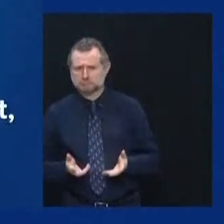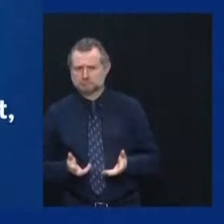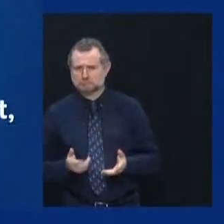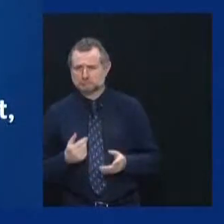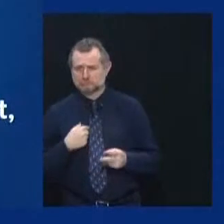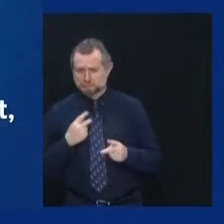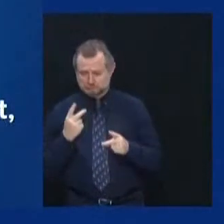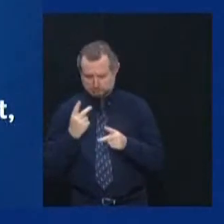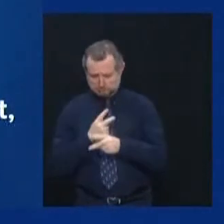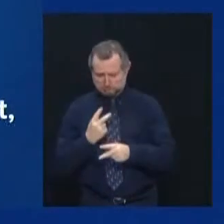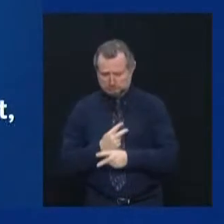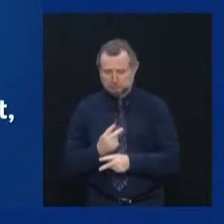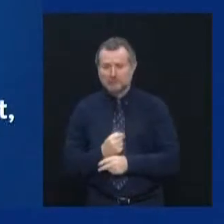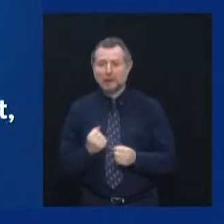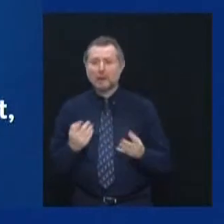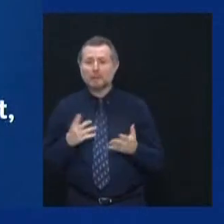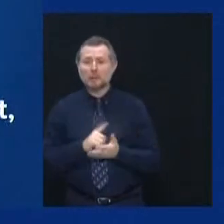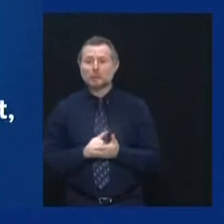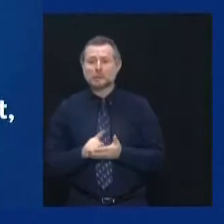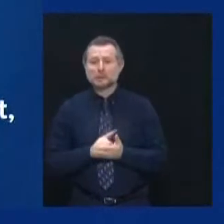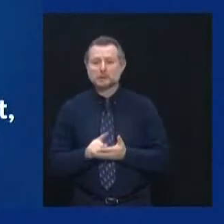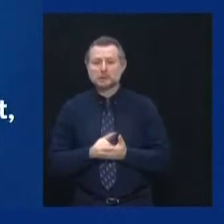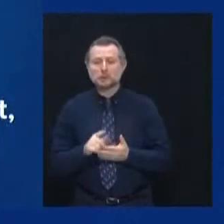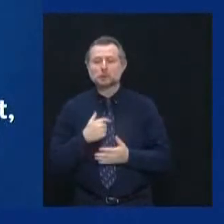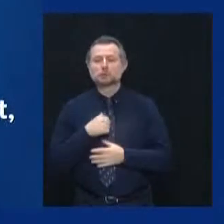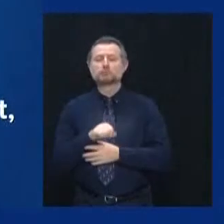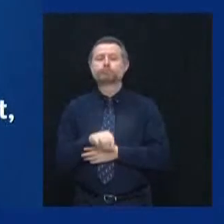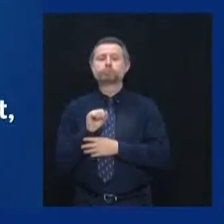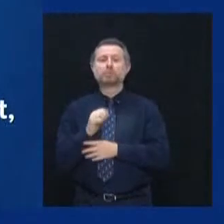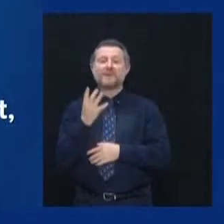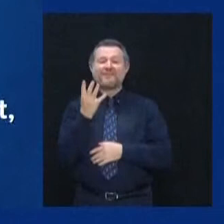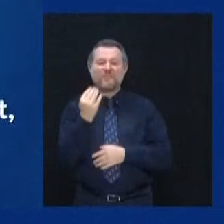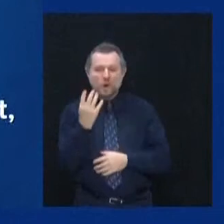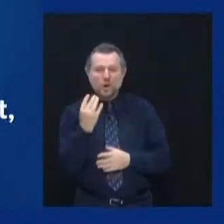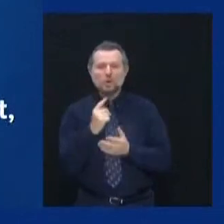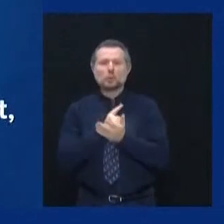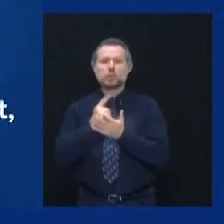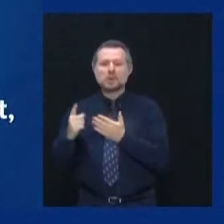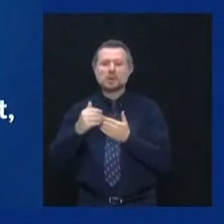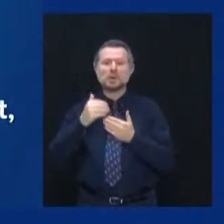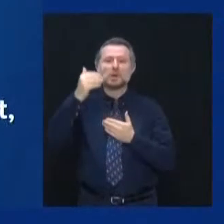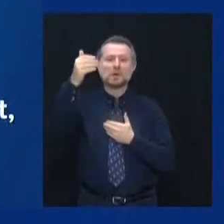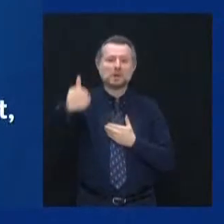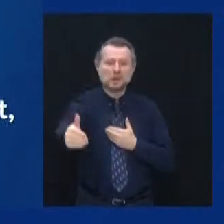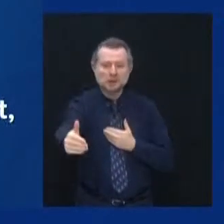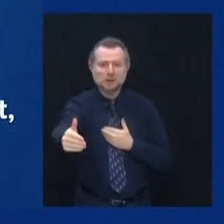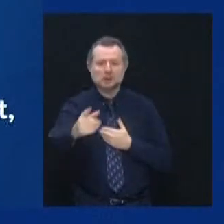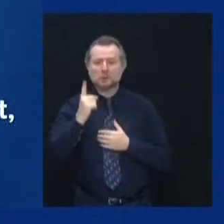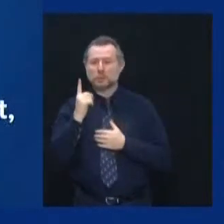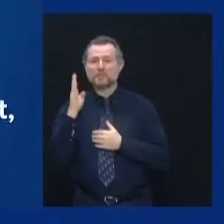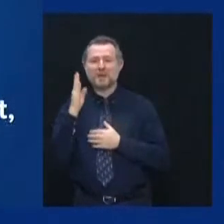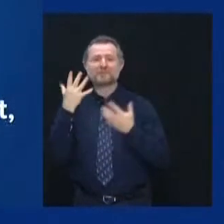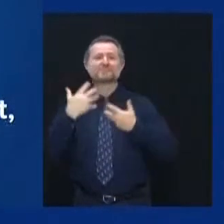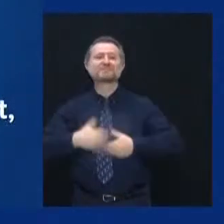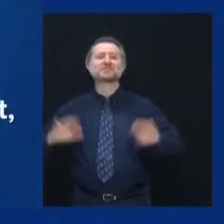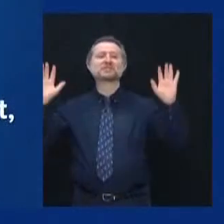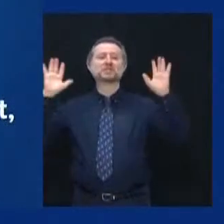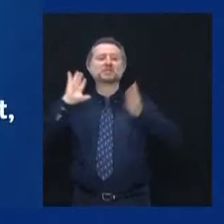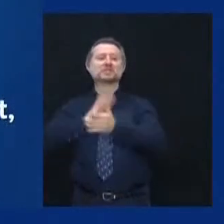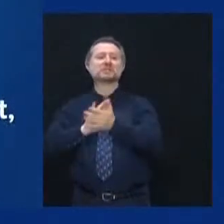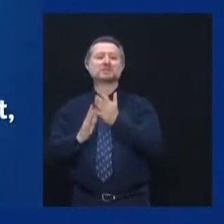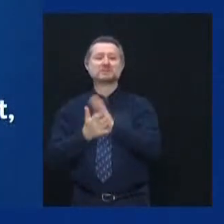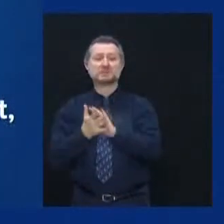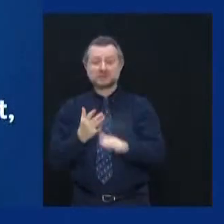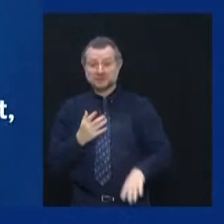will take us 14 weeks to do 1A and 1B. 14 weeks.